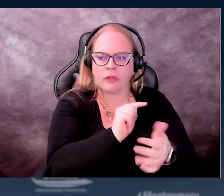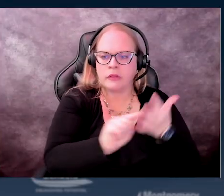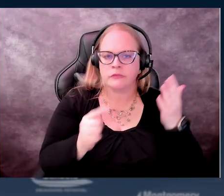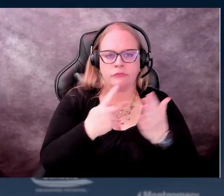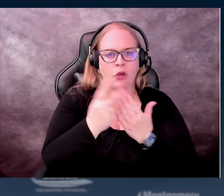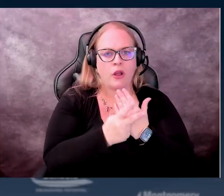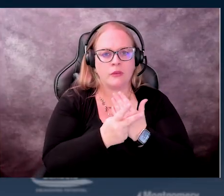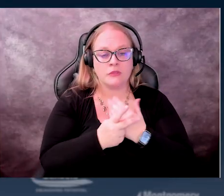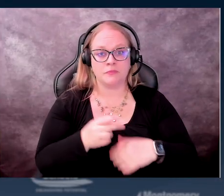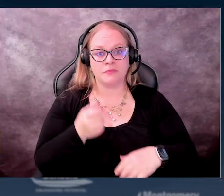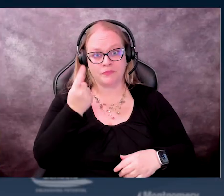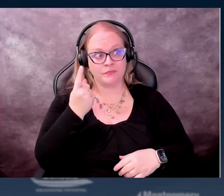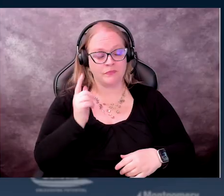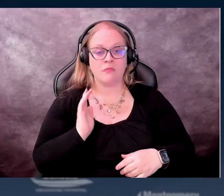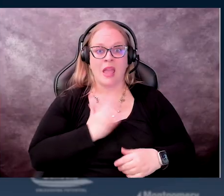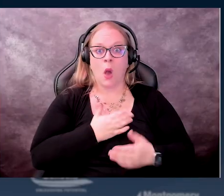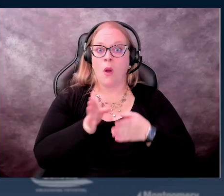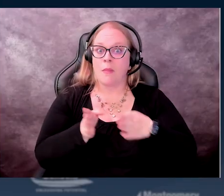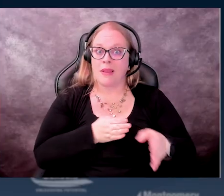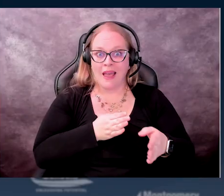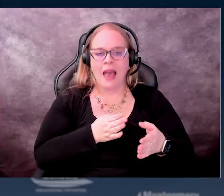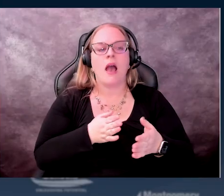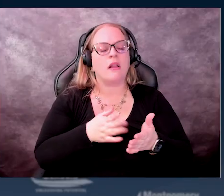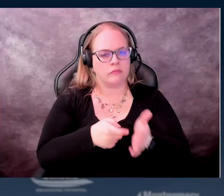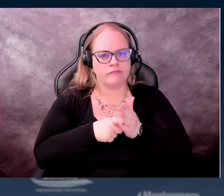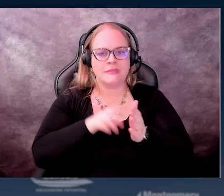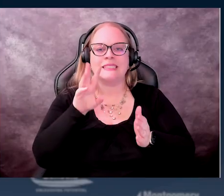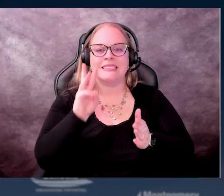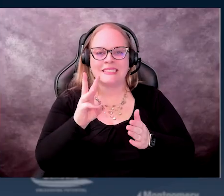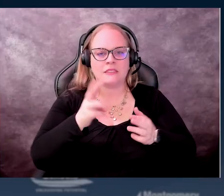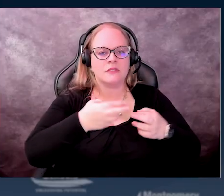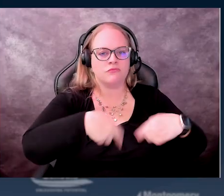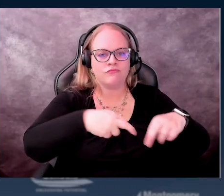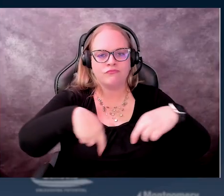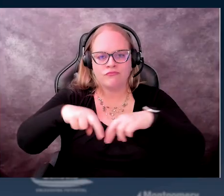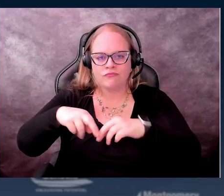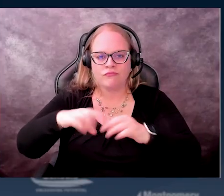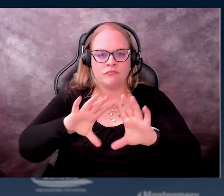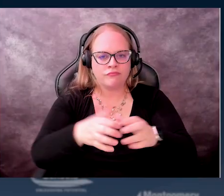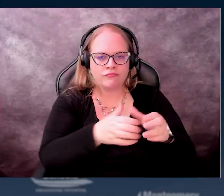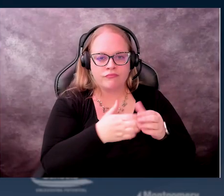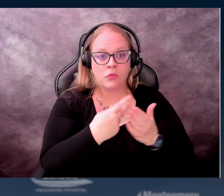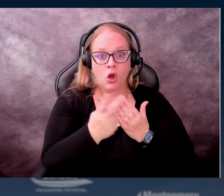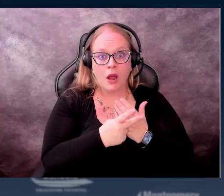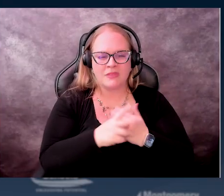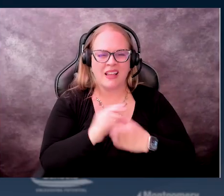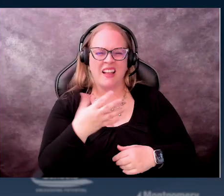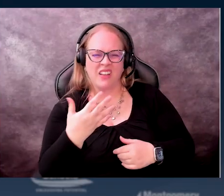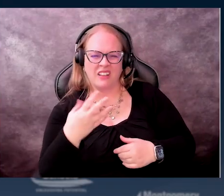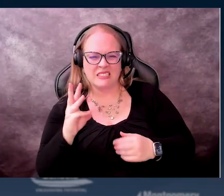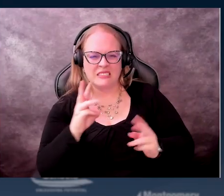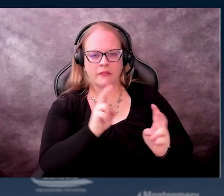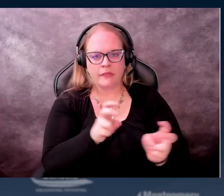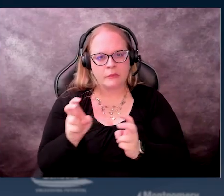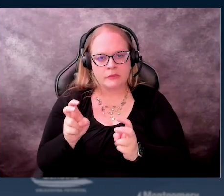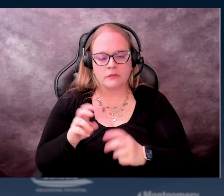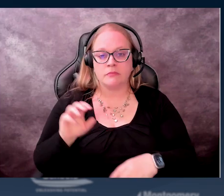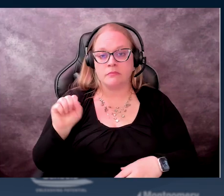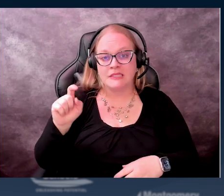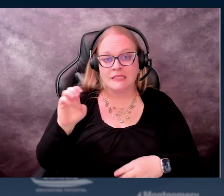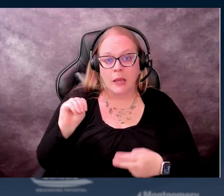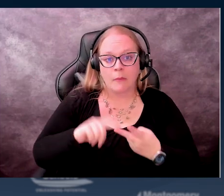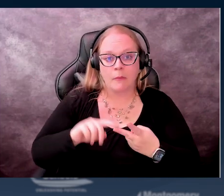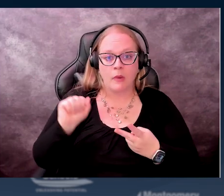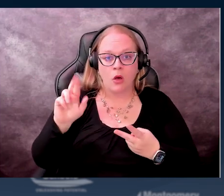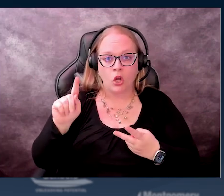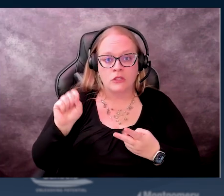plan calls for 6 regional program clusters and about 5 or 6 core themes, like STEM, arts, leadership